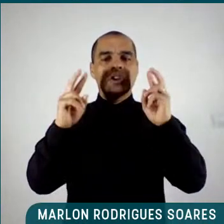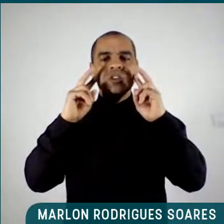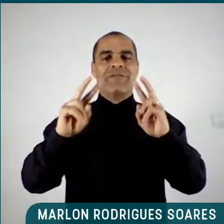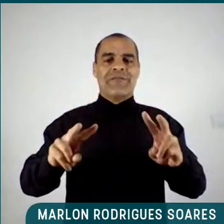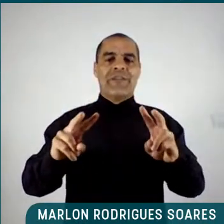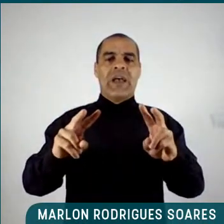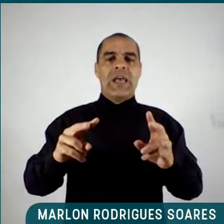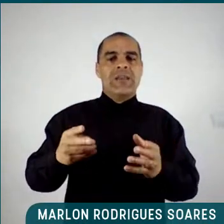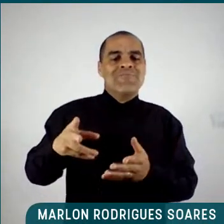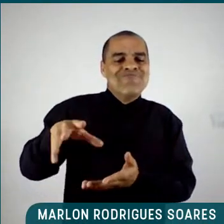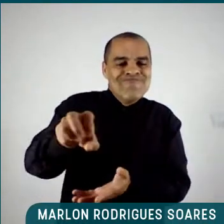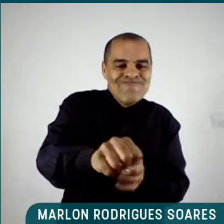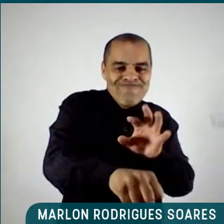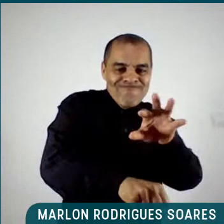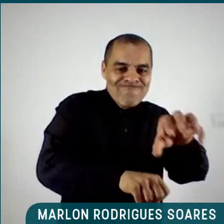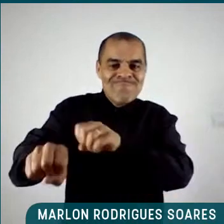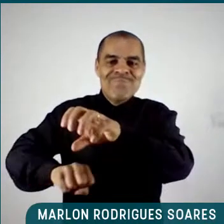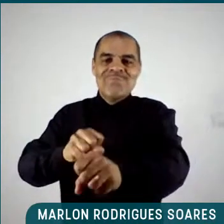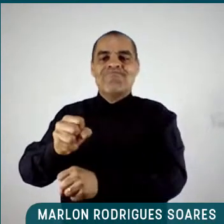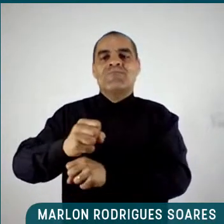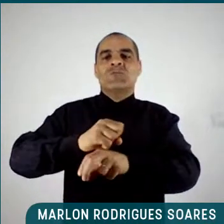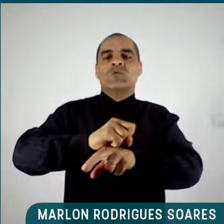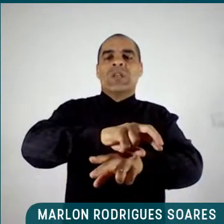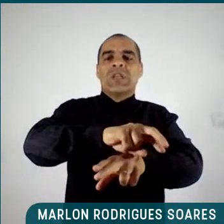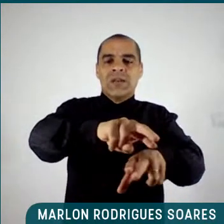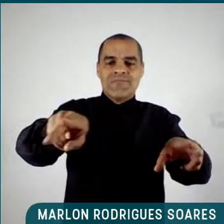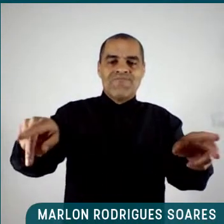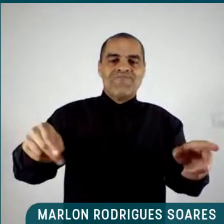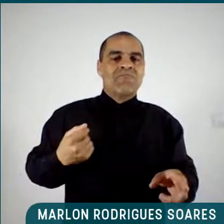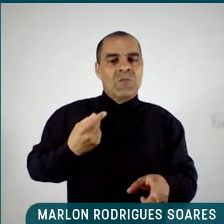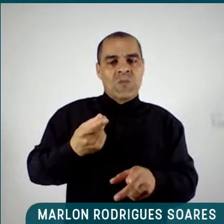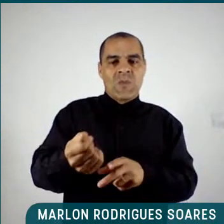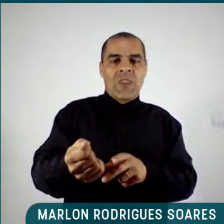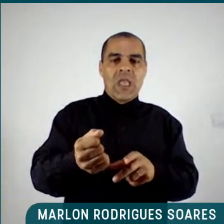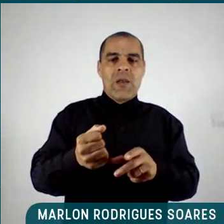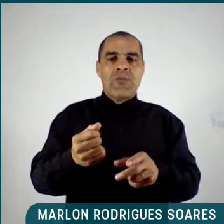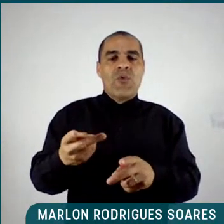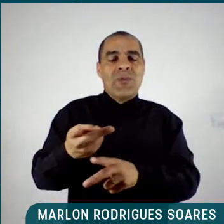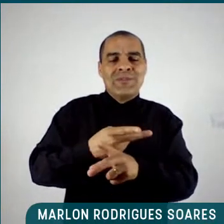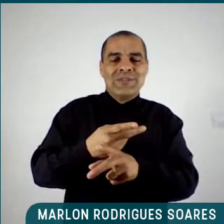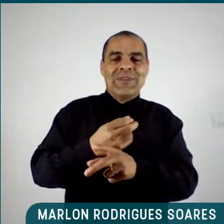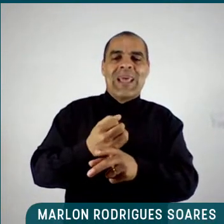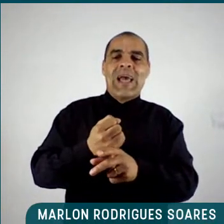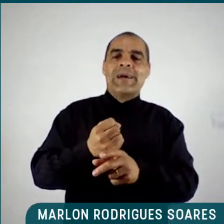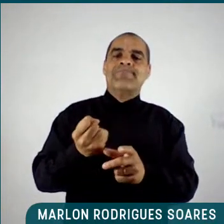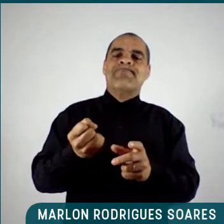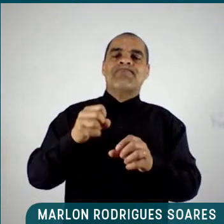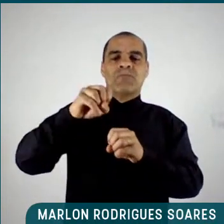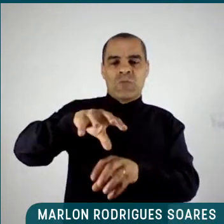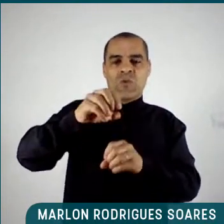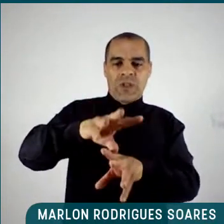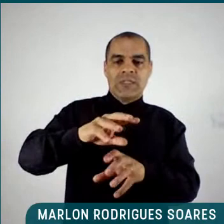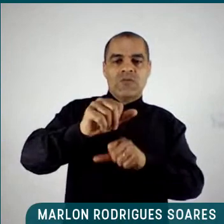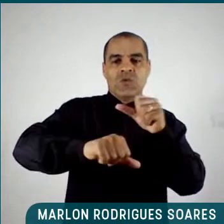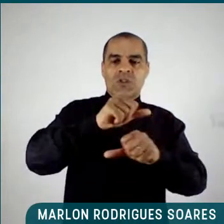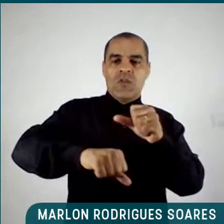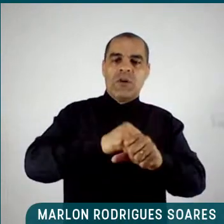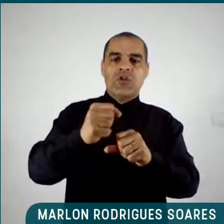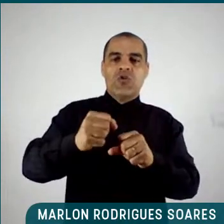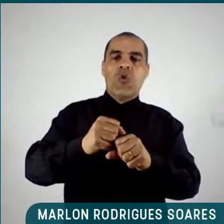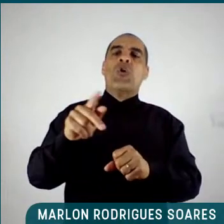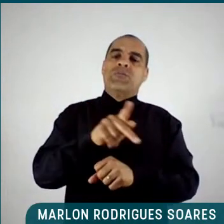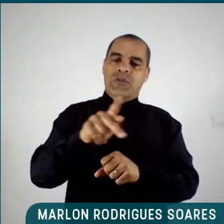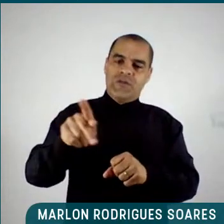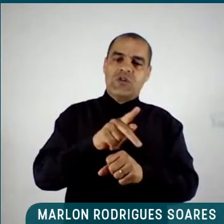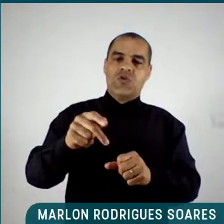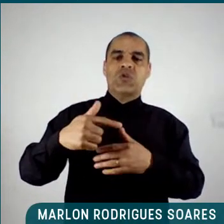us. Our society will need that for a long time still. As teachers